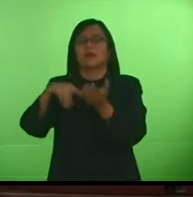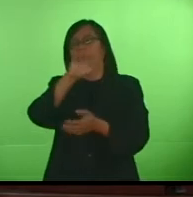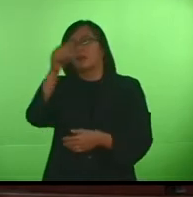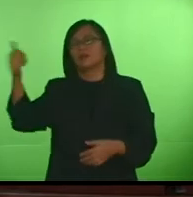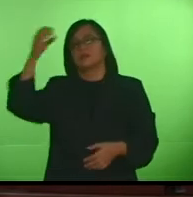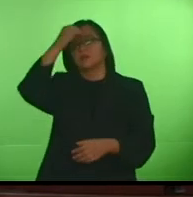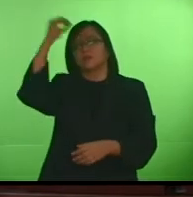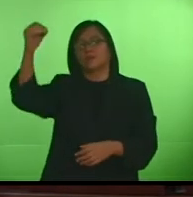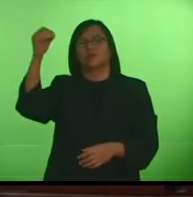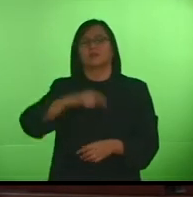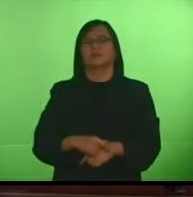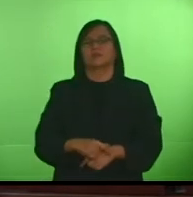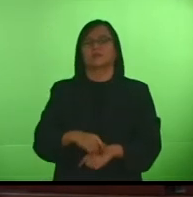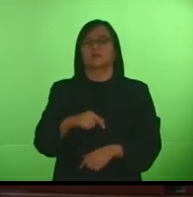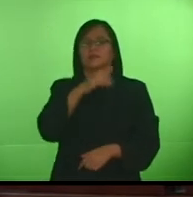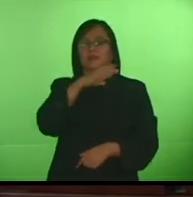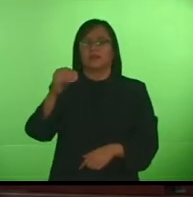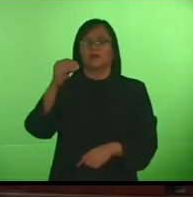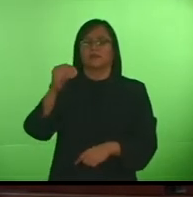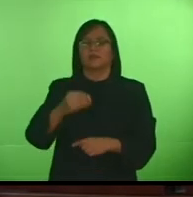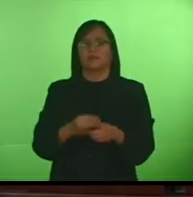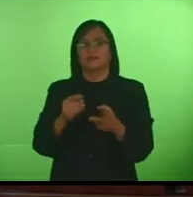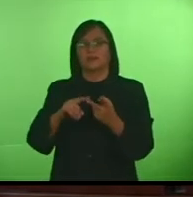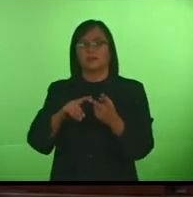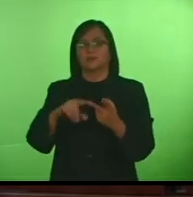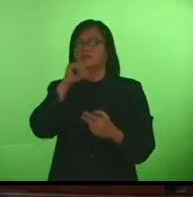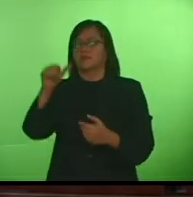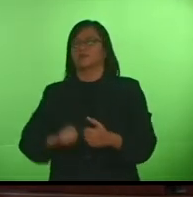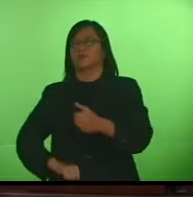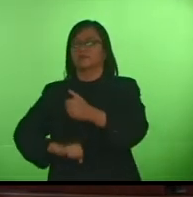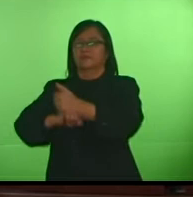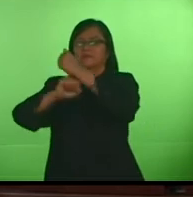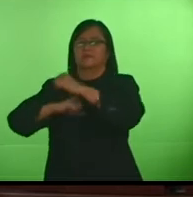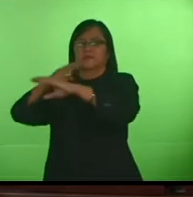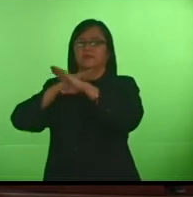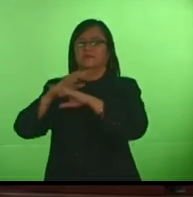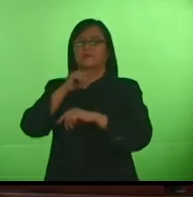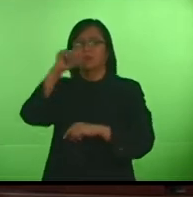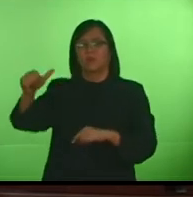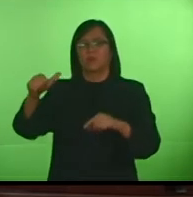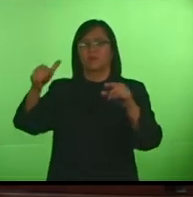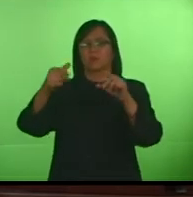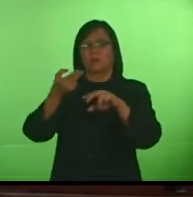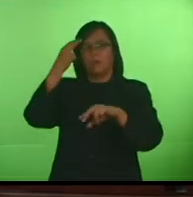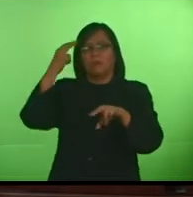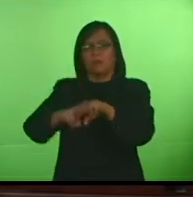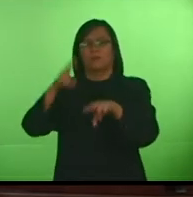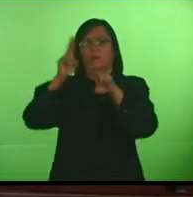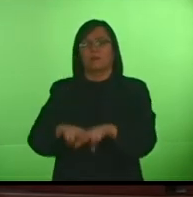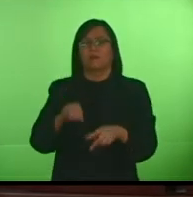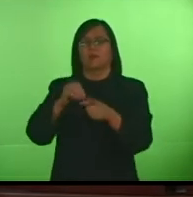course, not defending them. But do not exaggerate or distort the